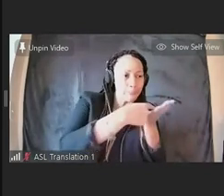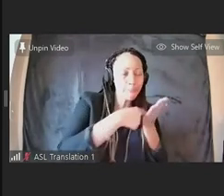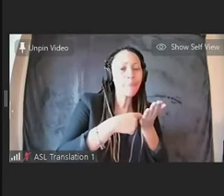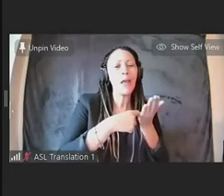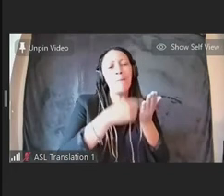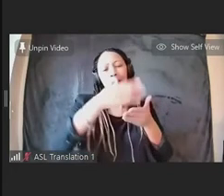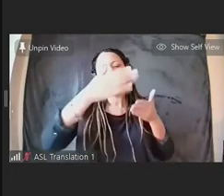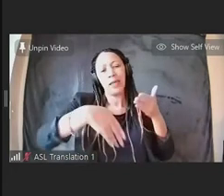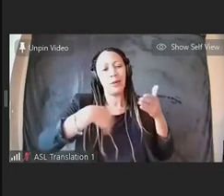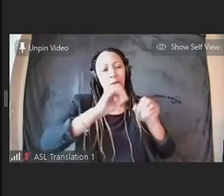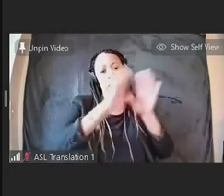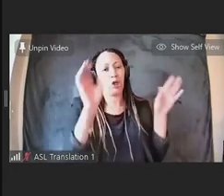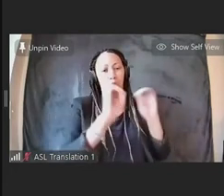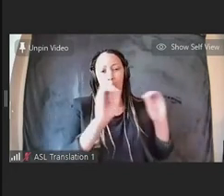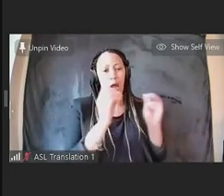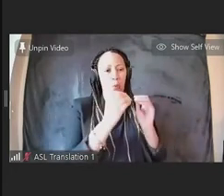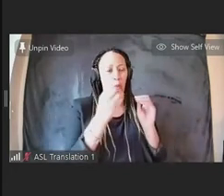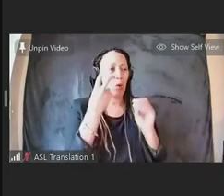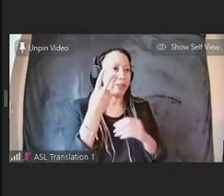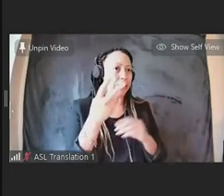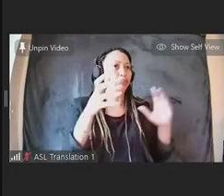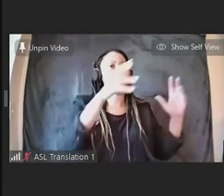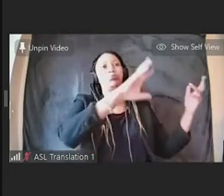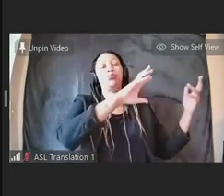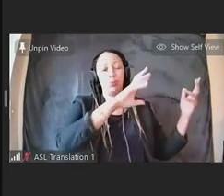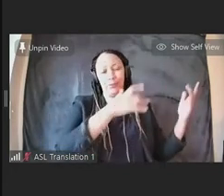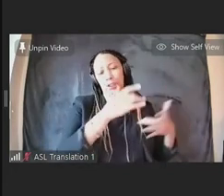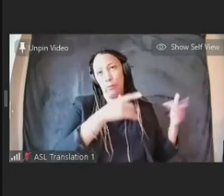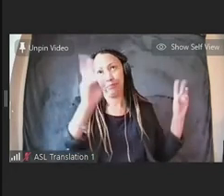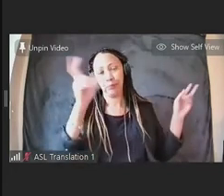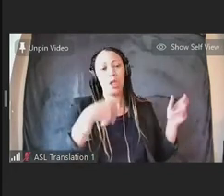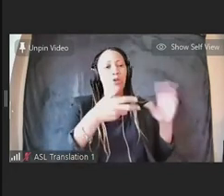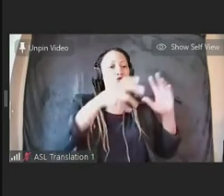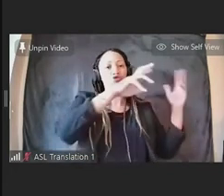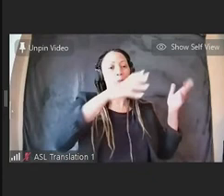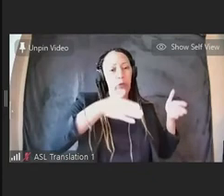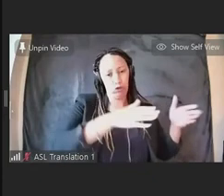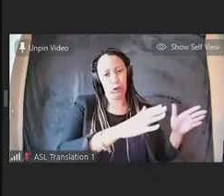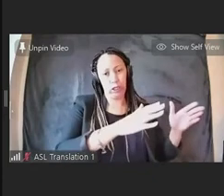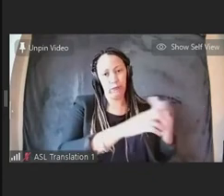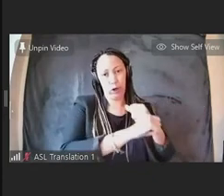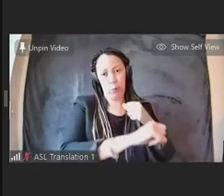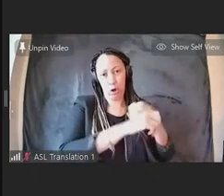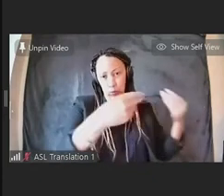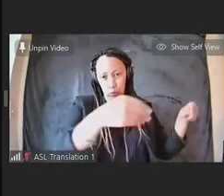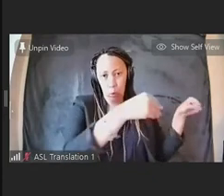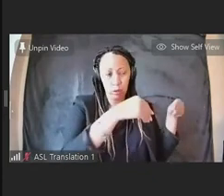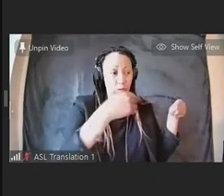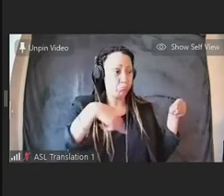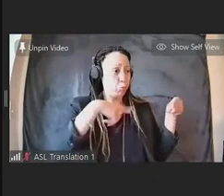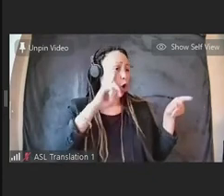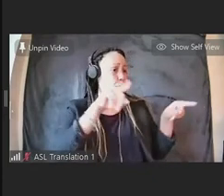became clear that nobody wanted to see a disruptive, what they considered to be any sort of disruption to the street with the commercial use, and we did agree